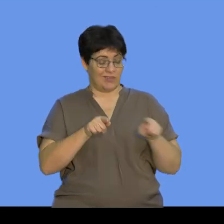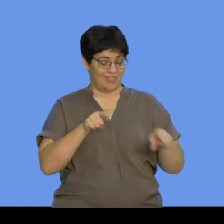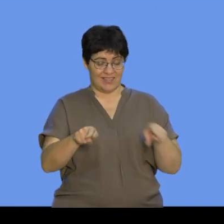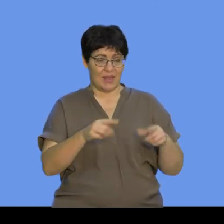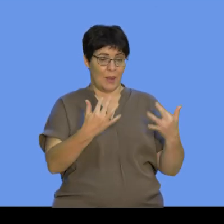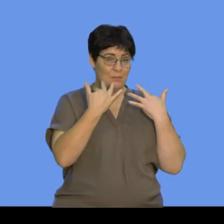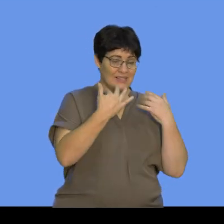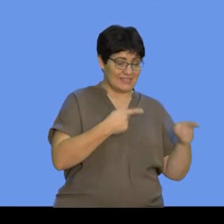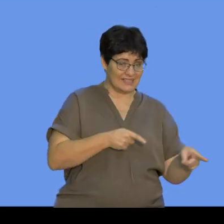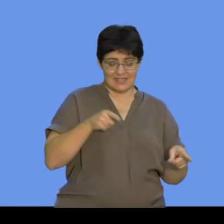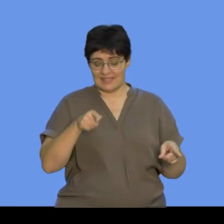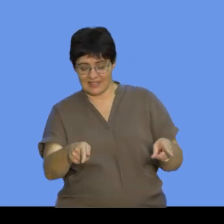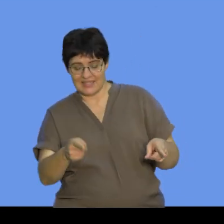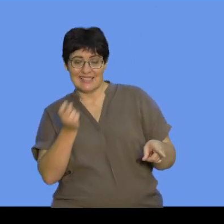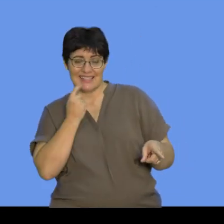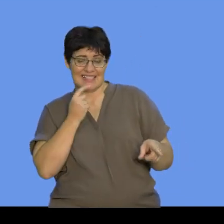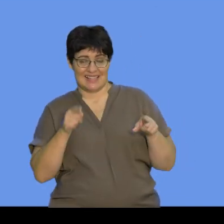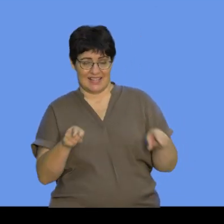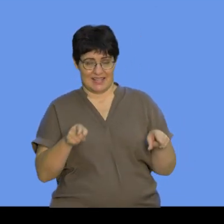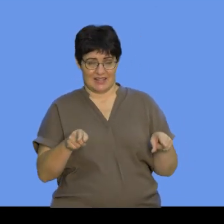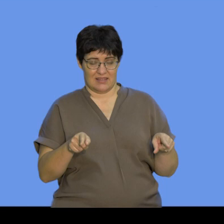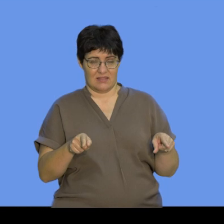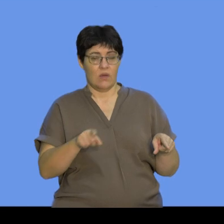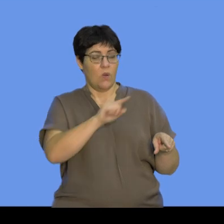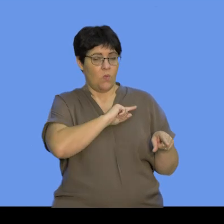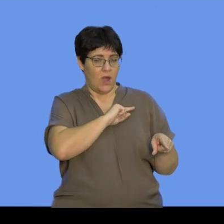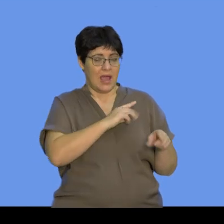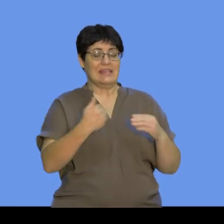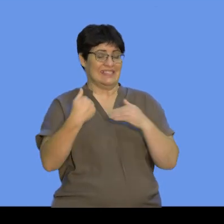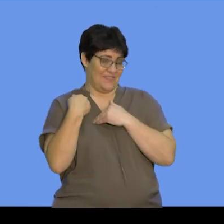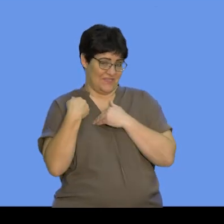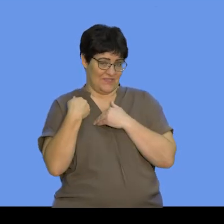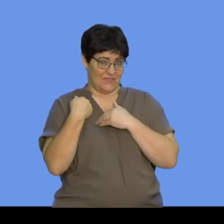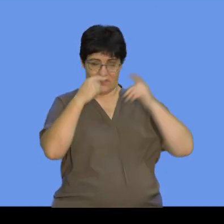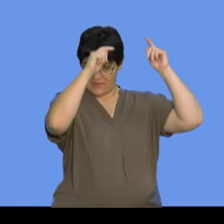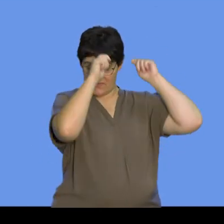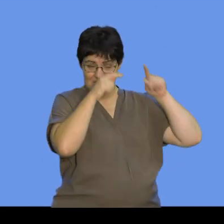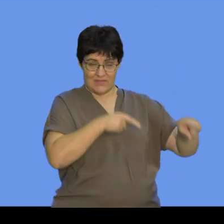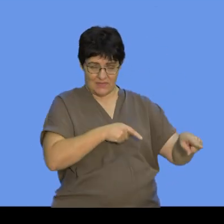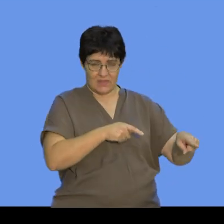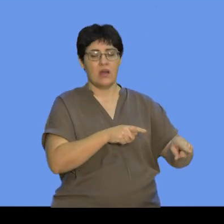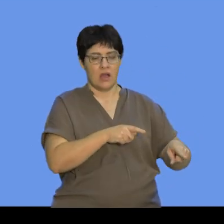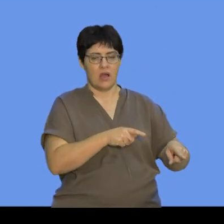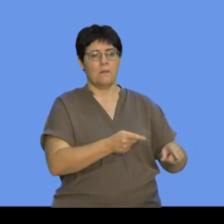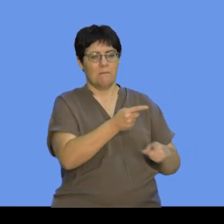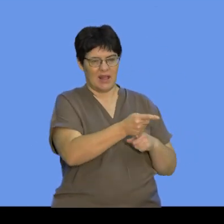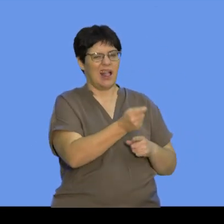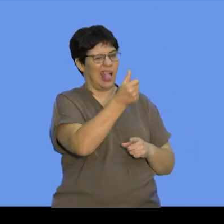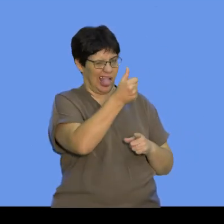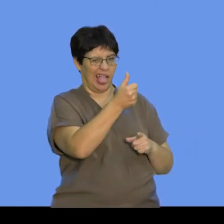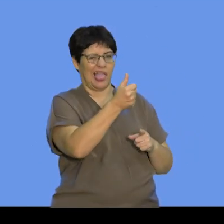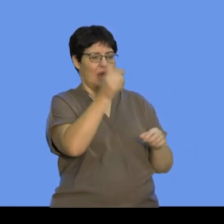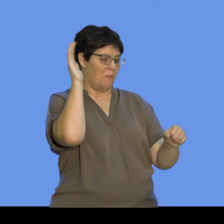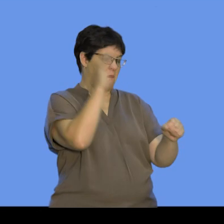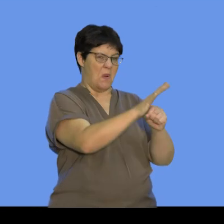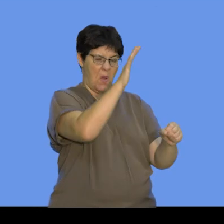plastic helmet rather, because it is about safety, we are saying that it is slightly brittle. Okay,